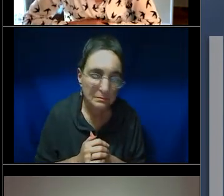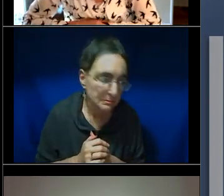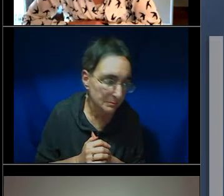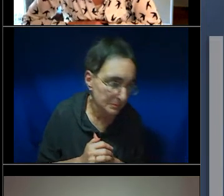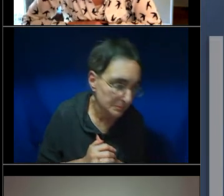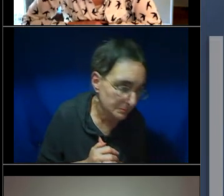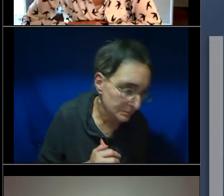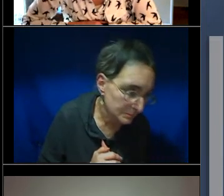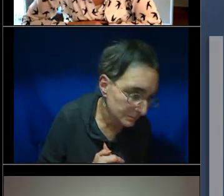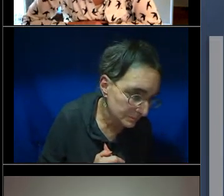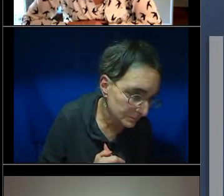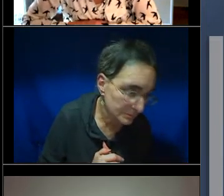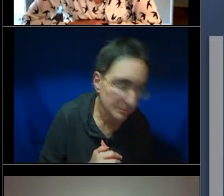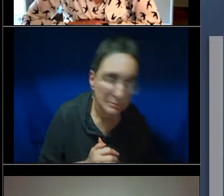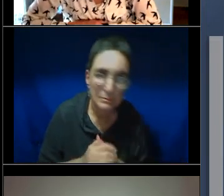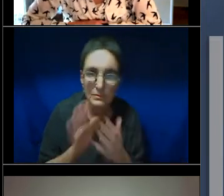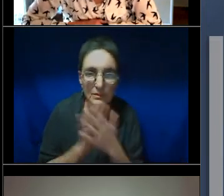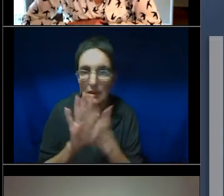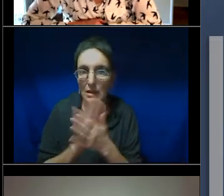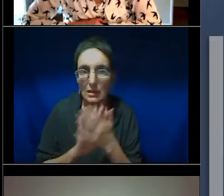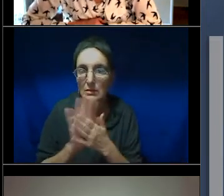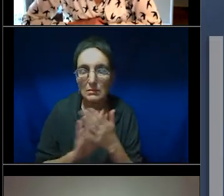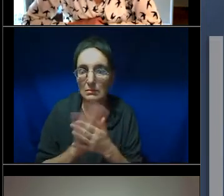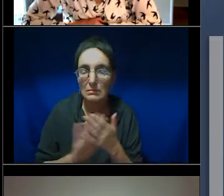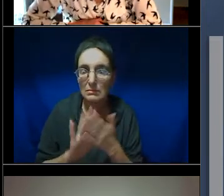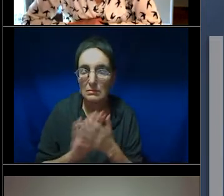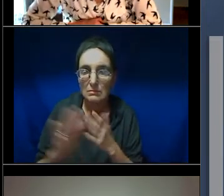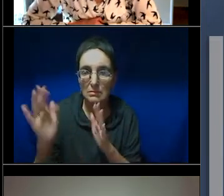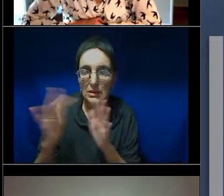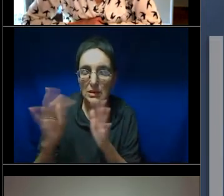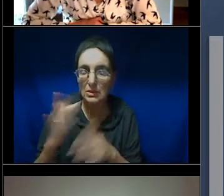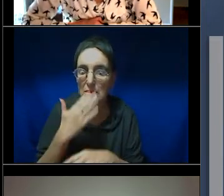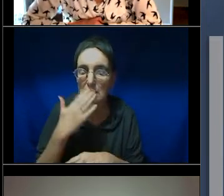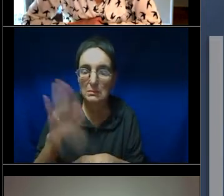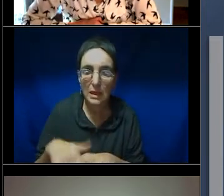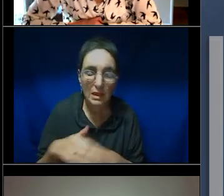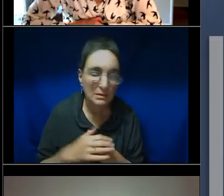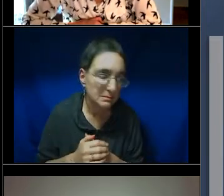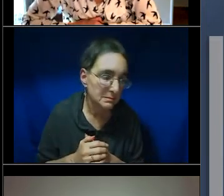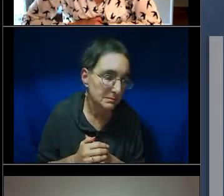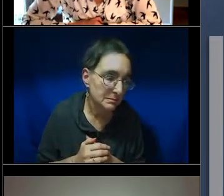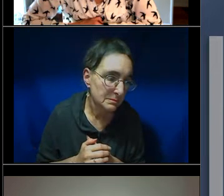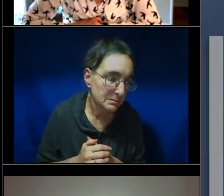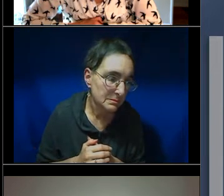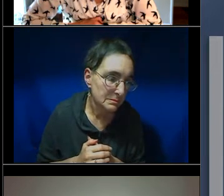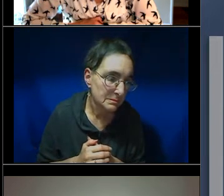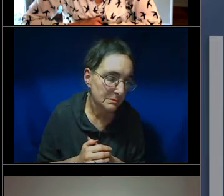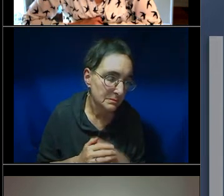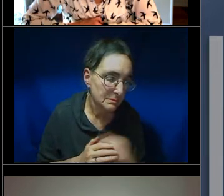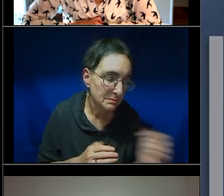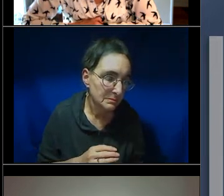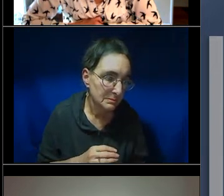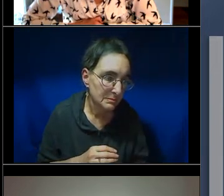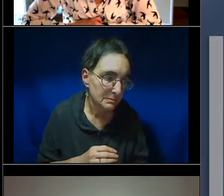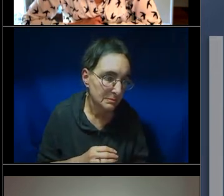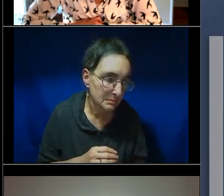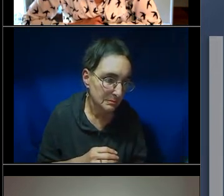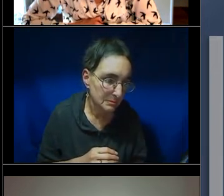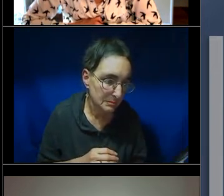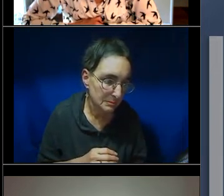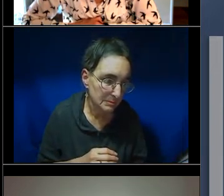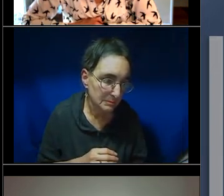Here, go ahead. And that's just, this is the here, Joe. And that's just one example of the way that we've been